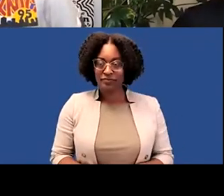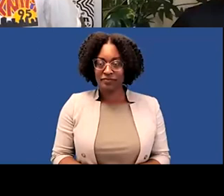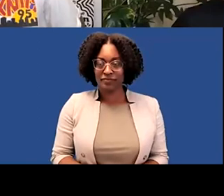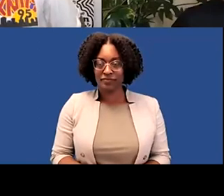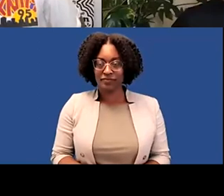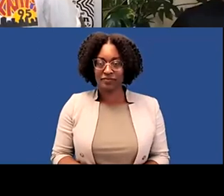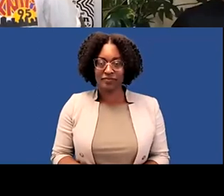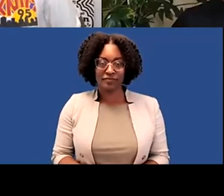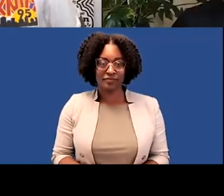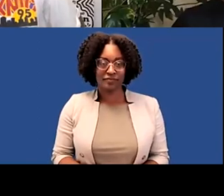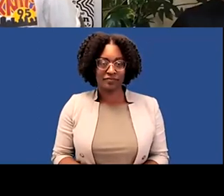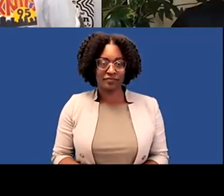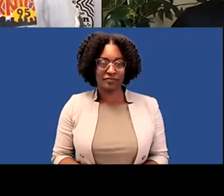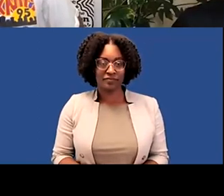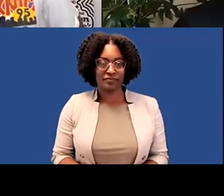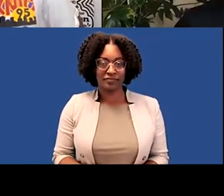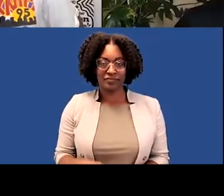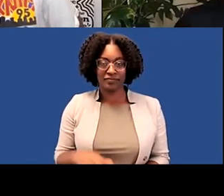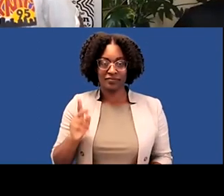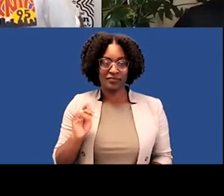Well, Jenna,